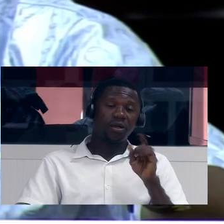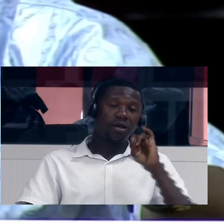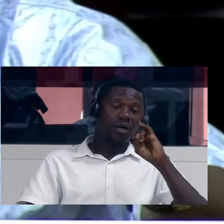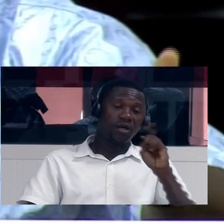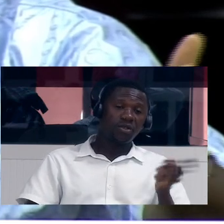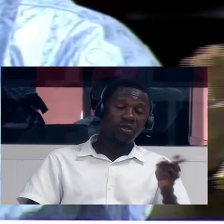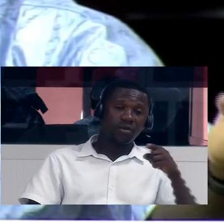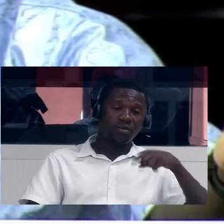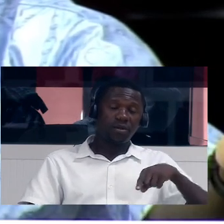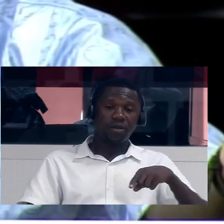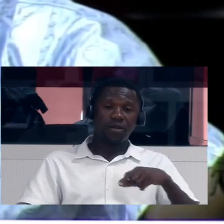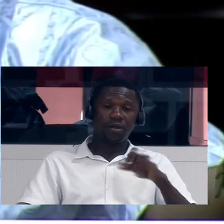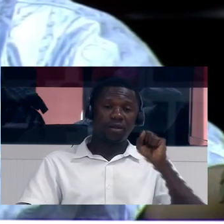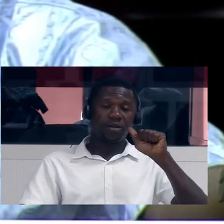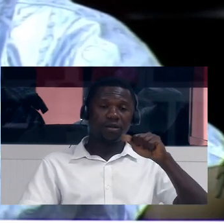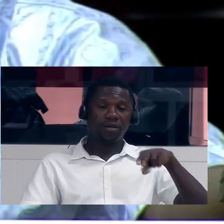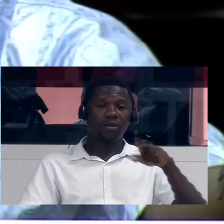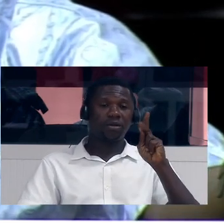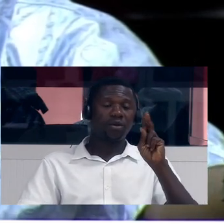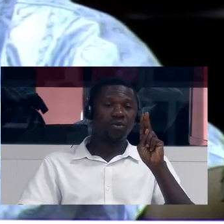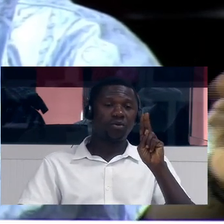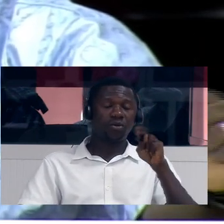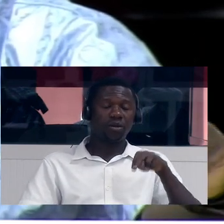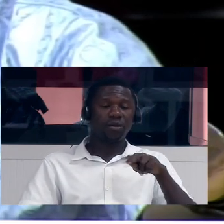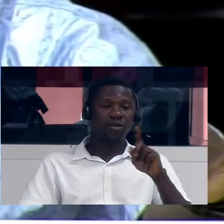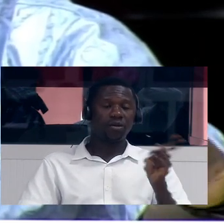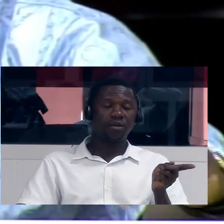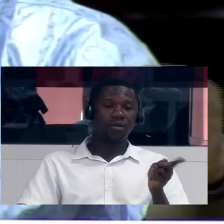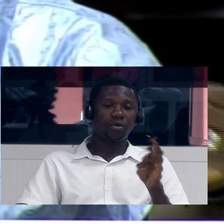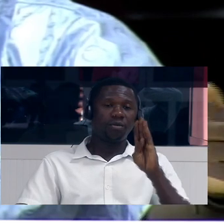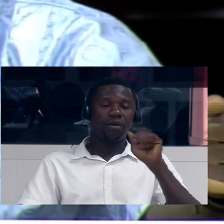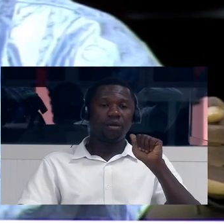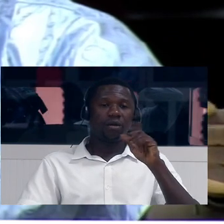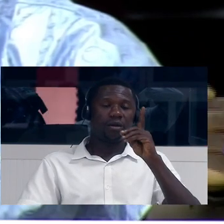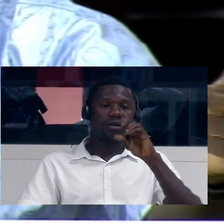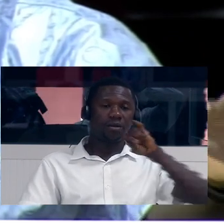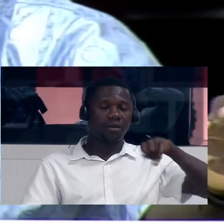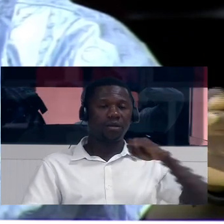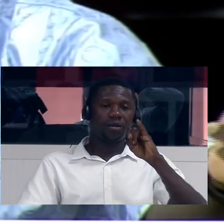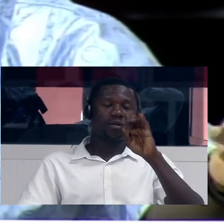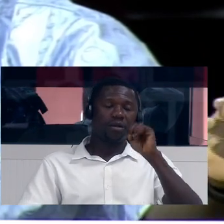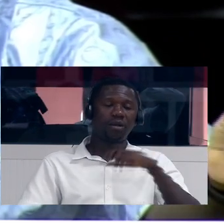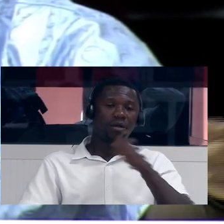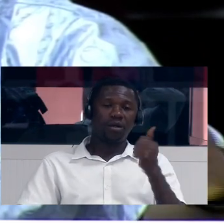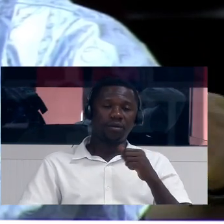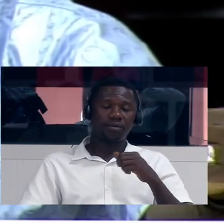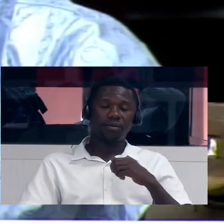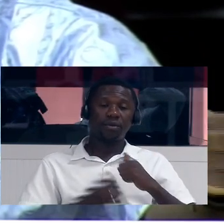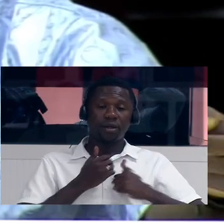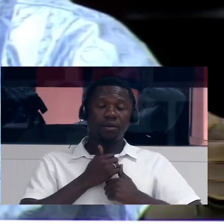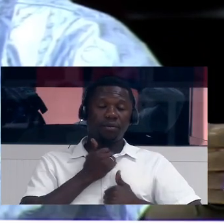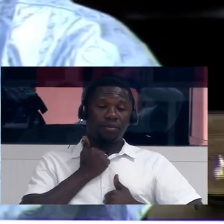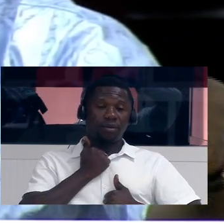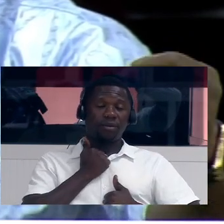Sankung Baji, I think the witness meant the deputy IGP, and Interior Minister Usman Baji at the time, came